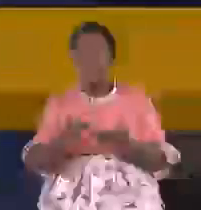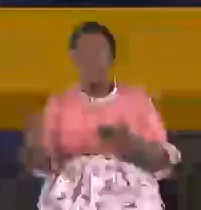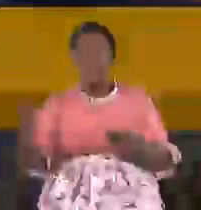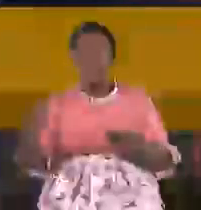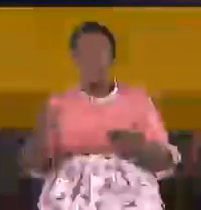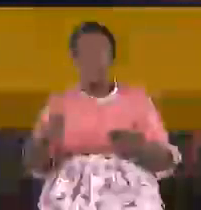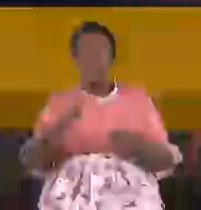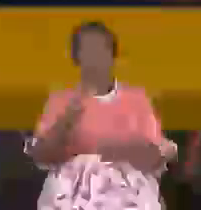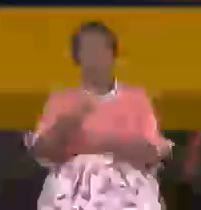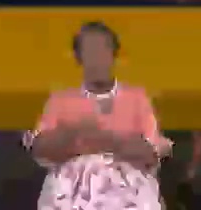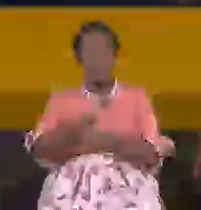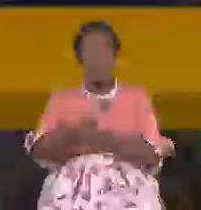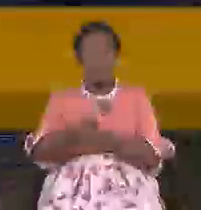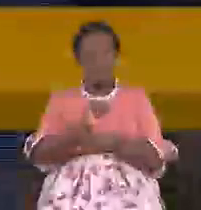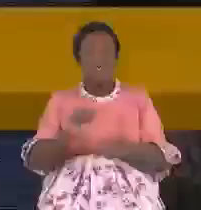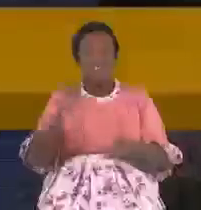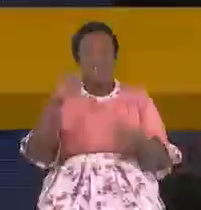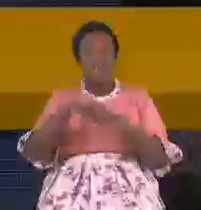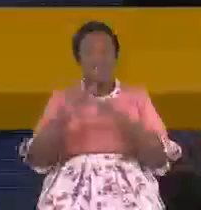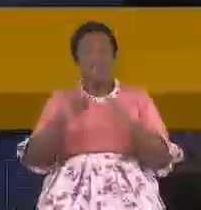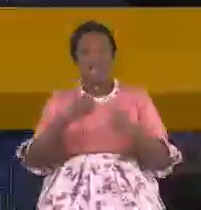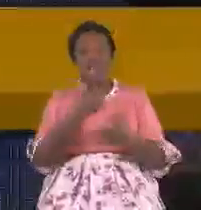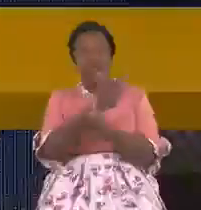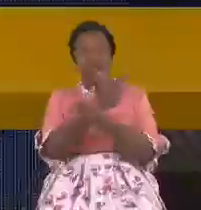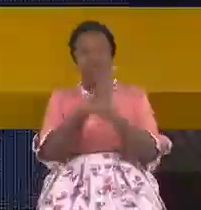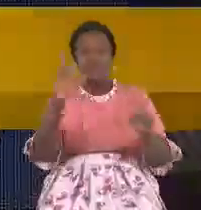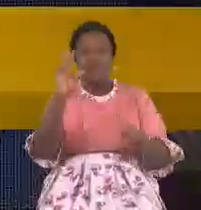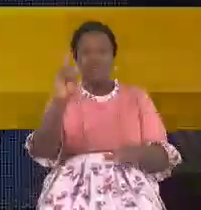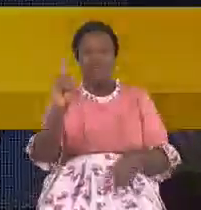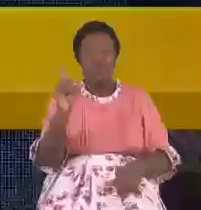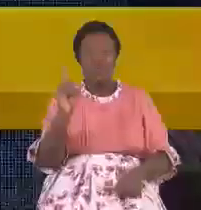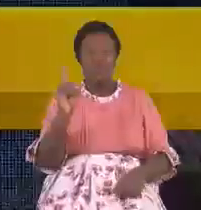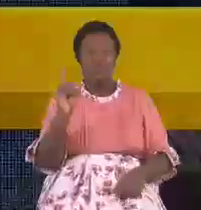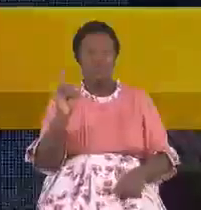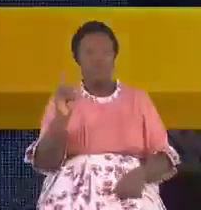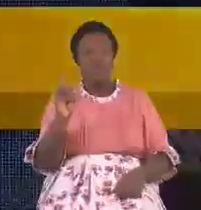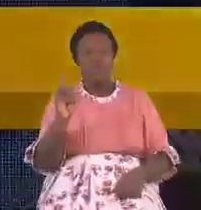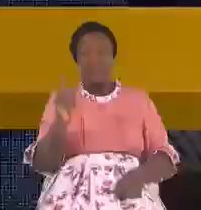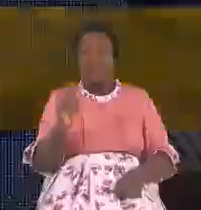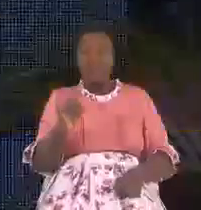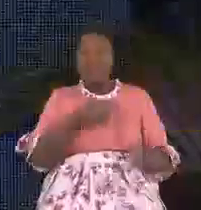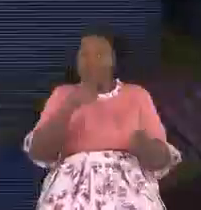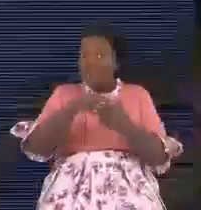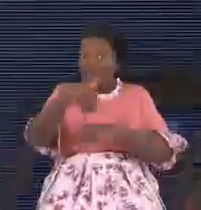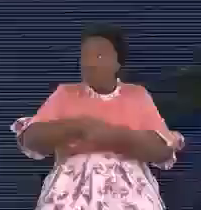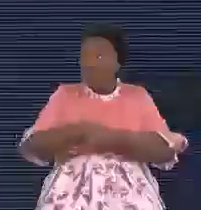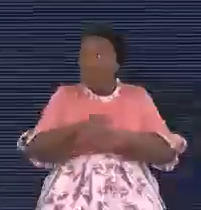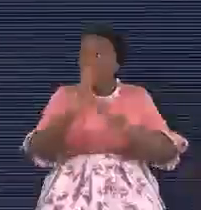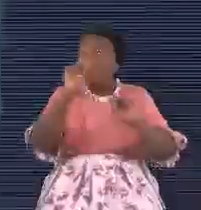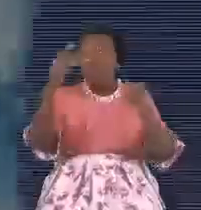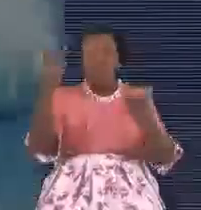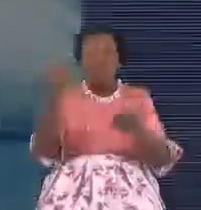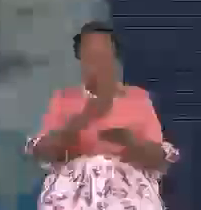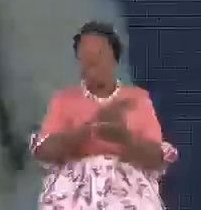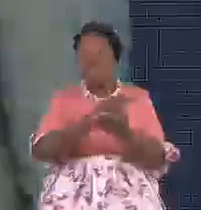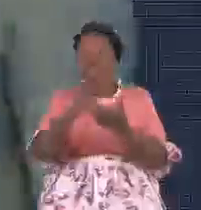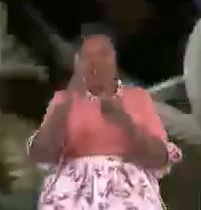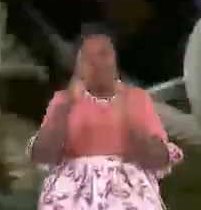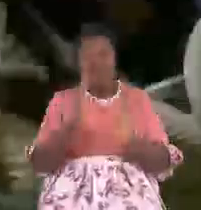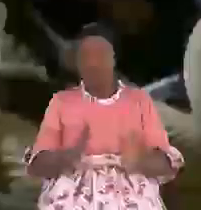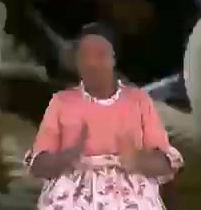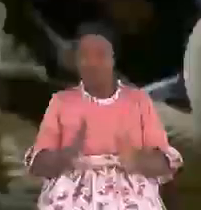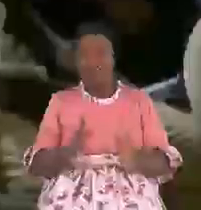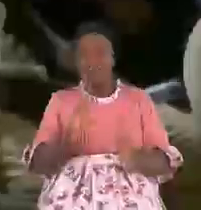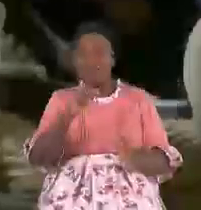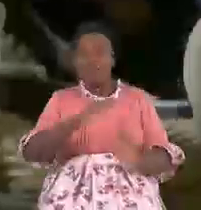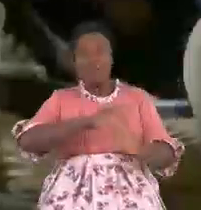in the librated tonight there will be no failure there will be no blockage